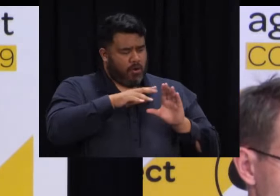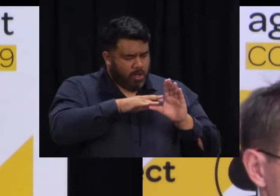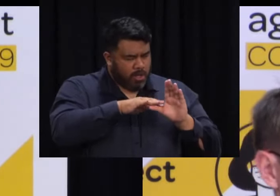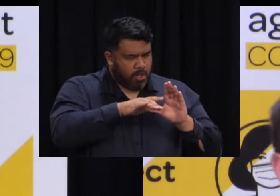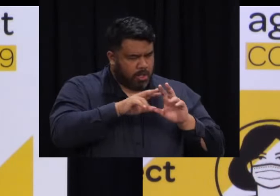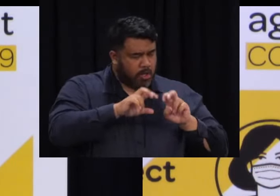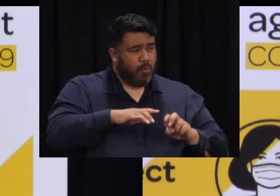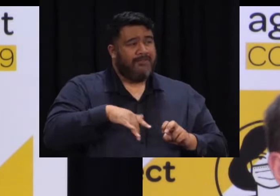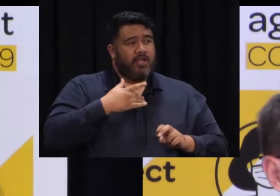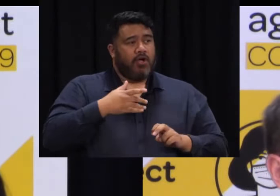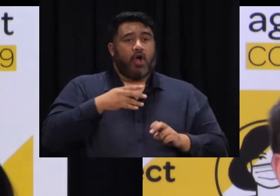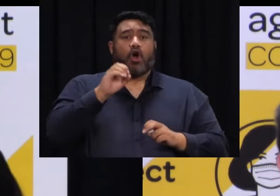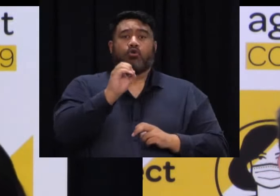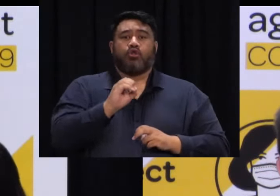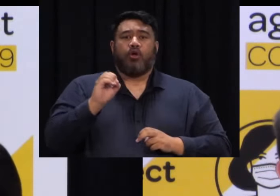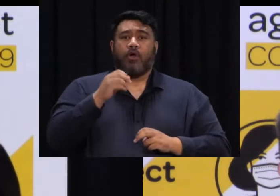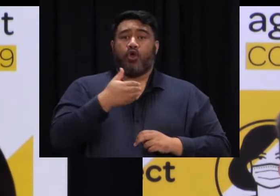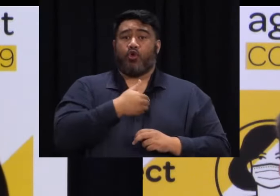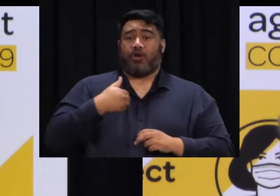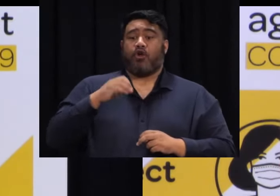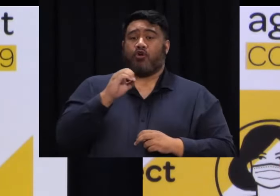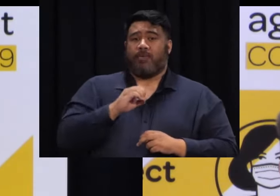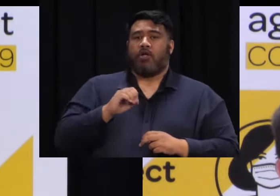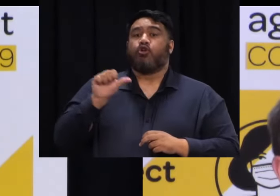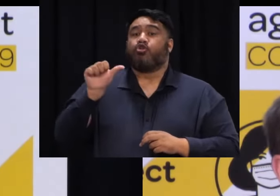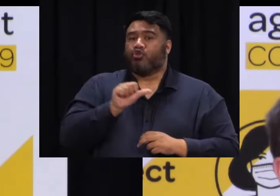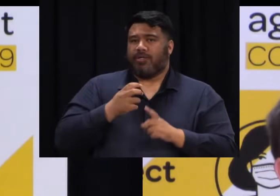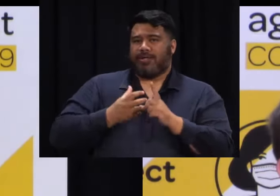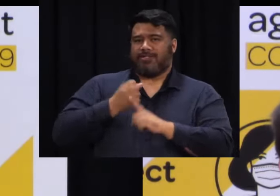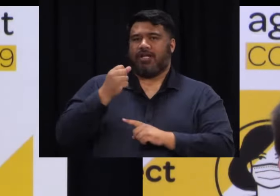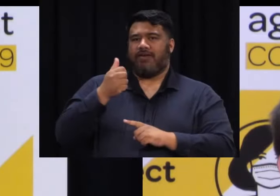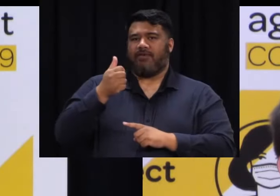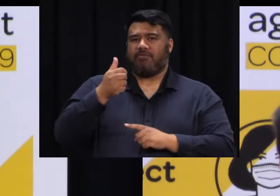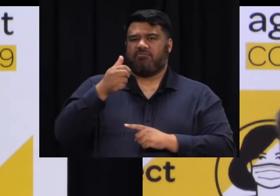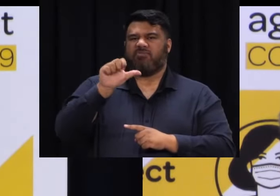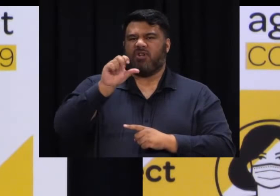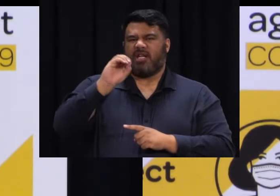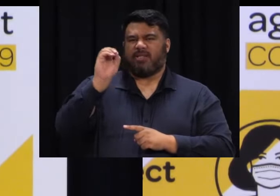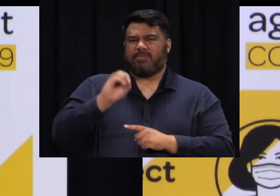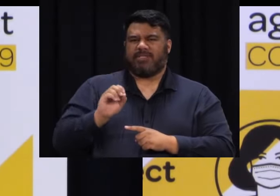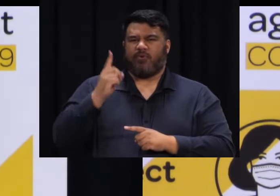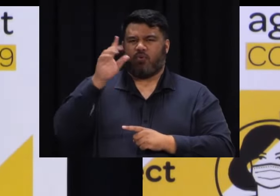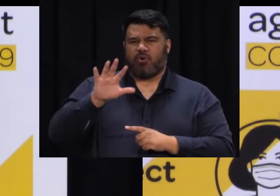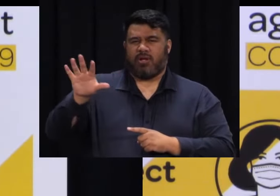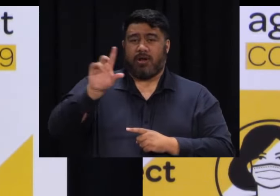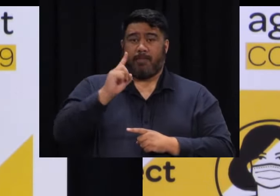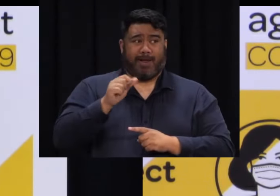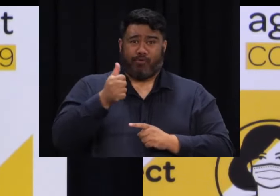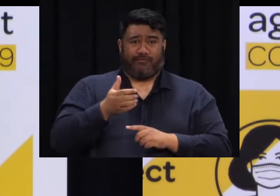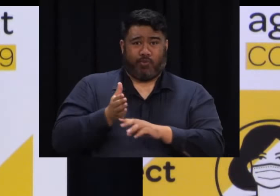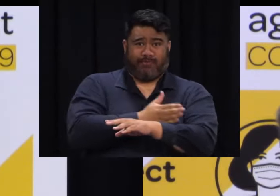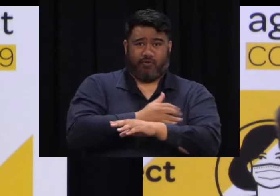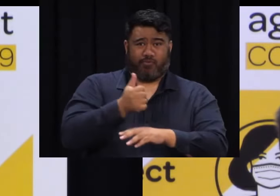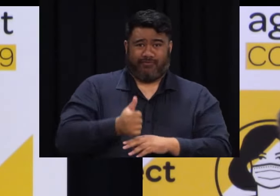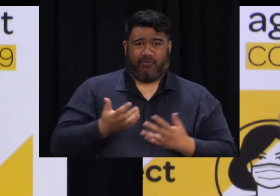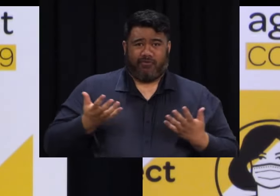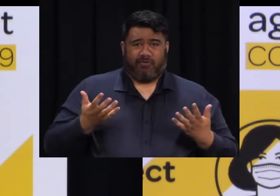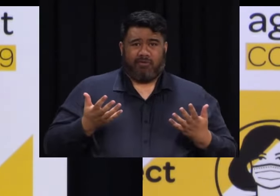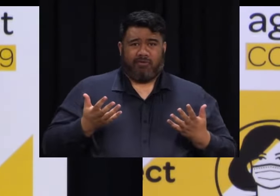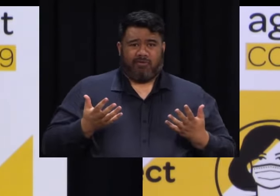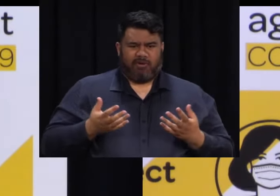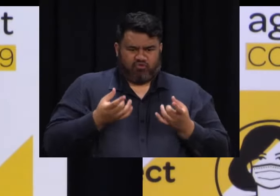first half of October. However, I'd be keen to do it as soon as possible. So we have the capacity there, all the systems are in